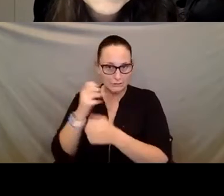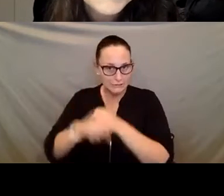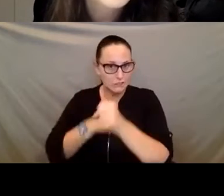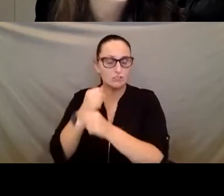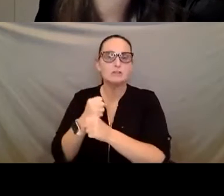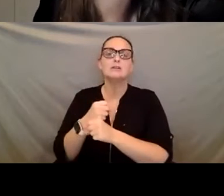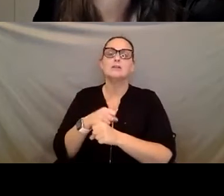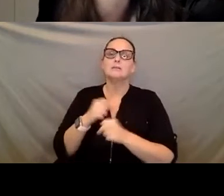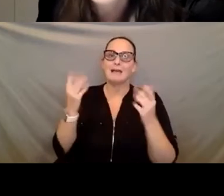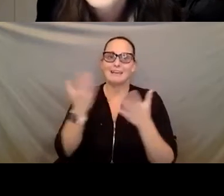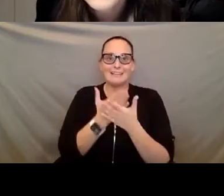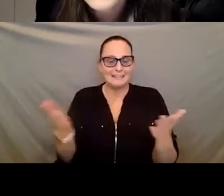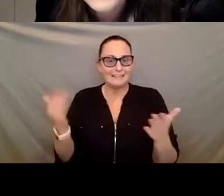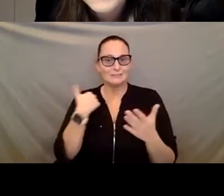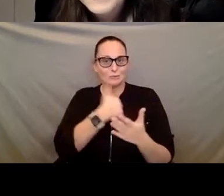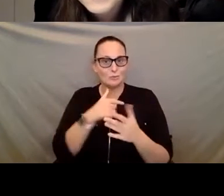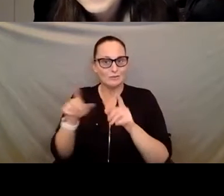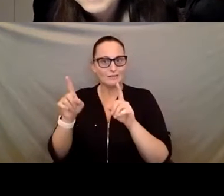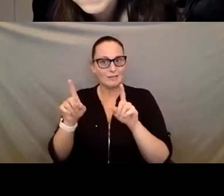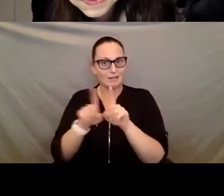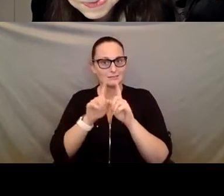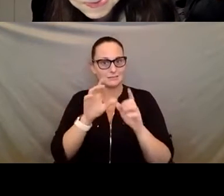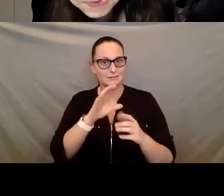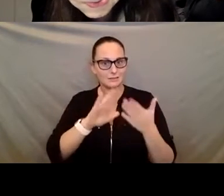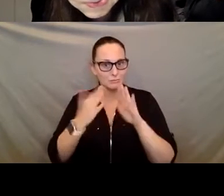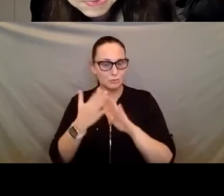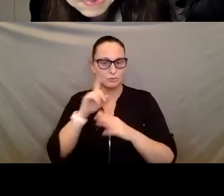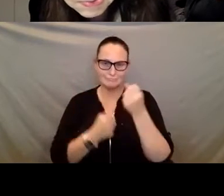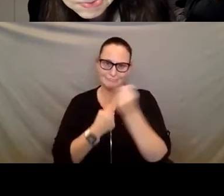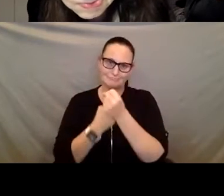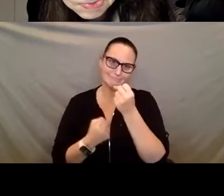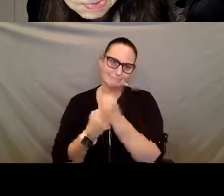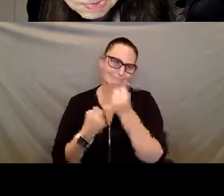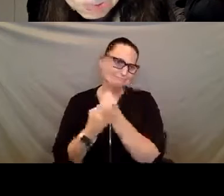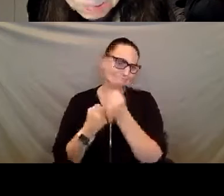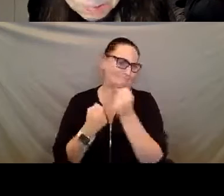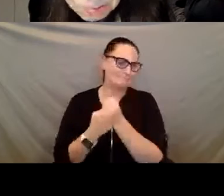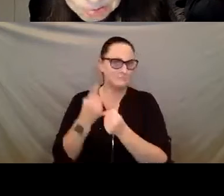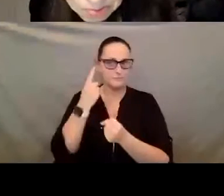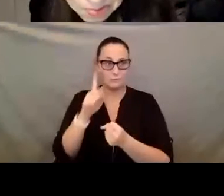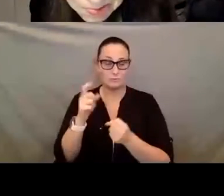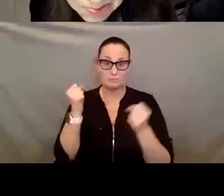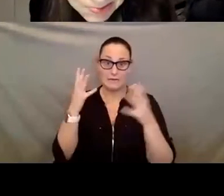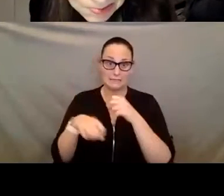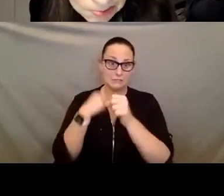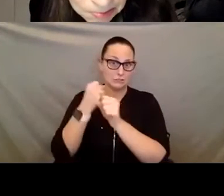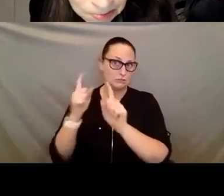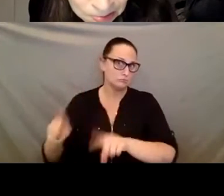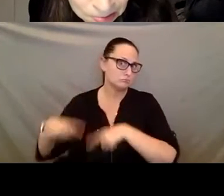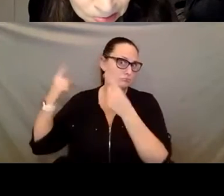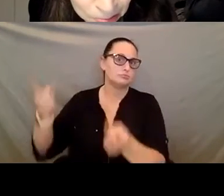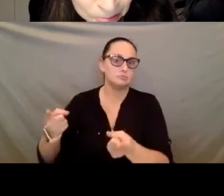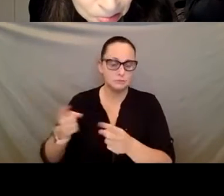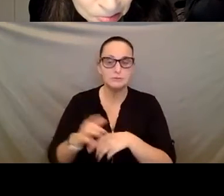things that we as a community have been advocating for frankly, for years and years. And